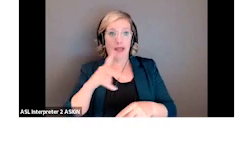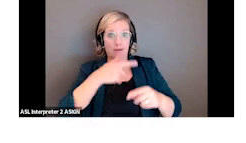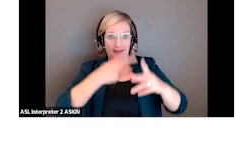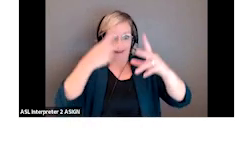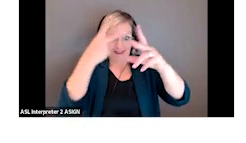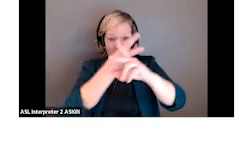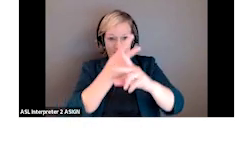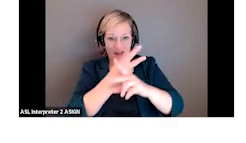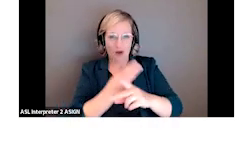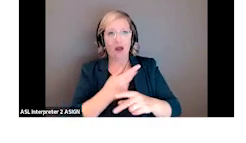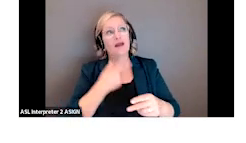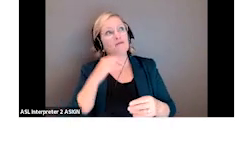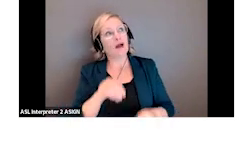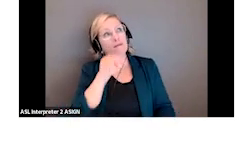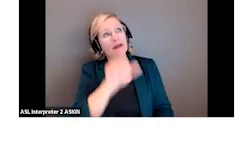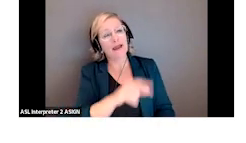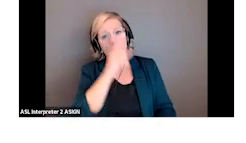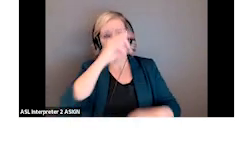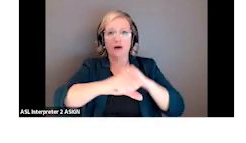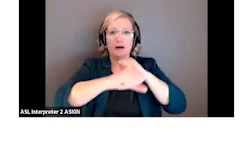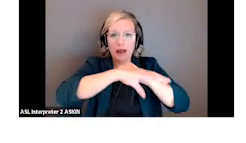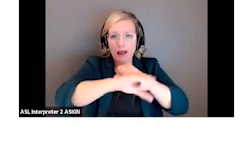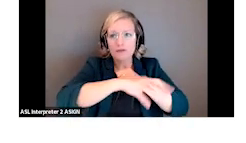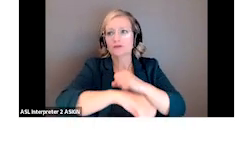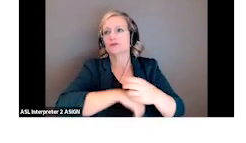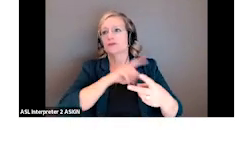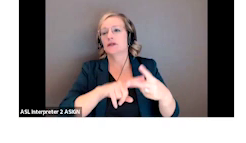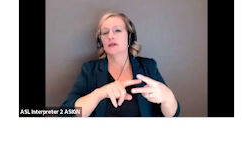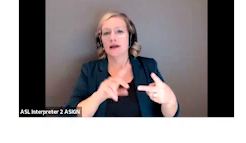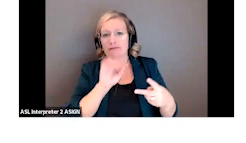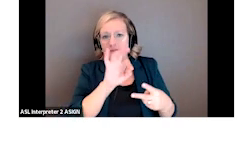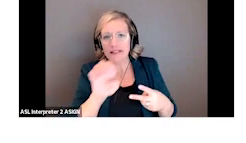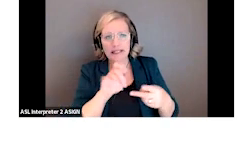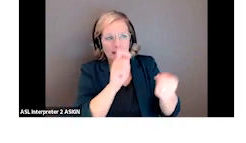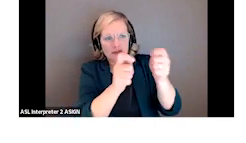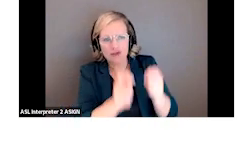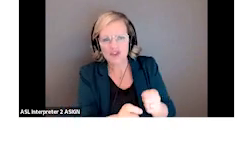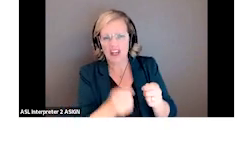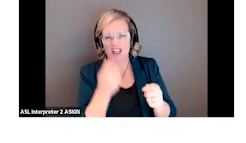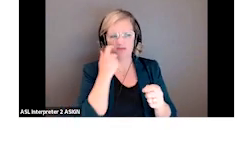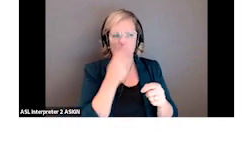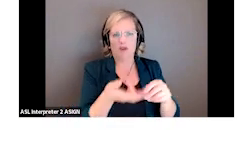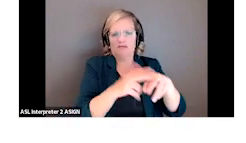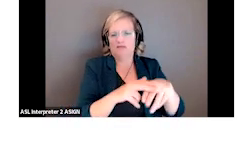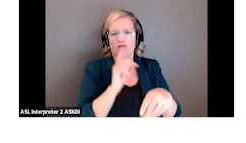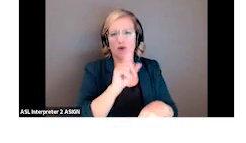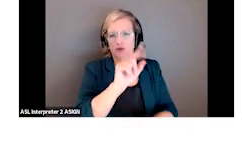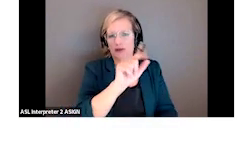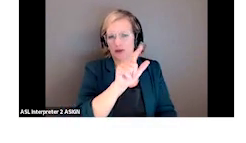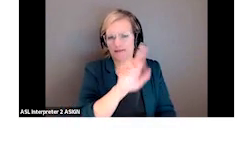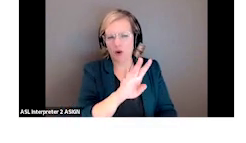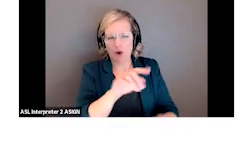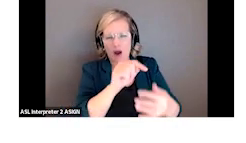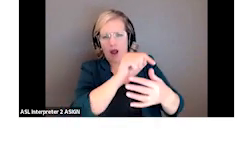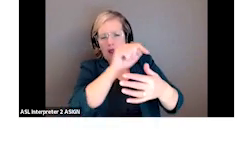the ads are running and all the fee changes to see what I'm left to play with. Once we have that data, and we're just in the